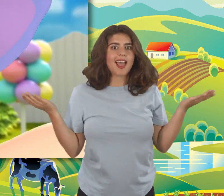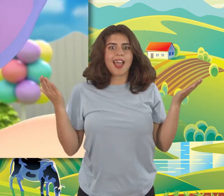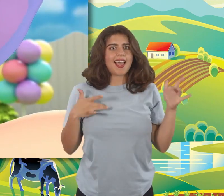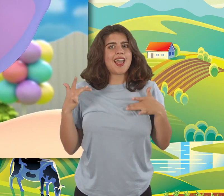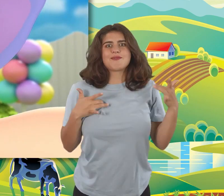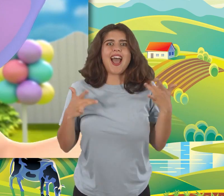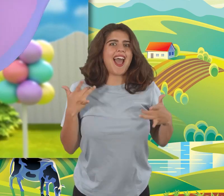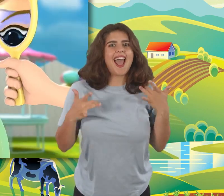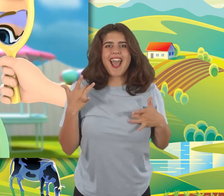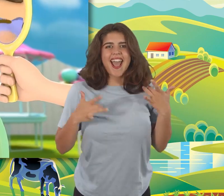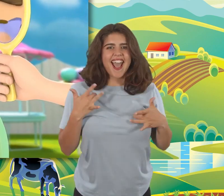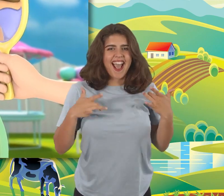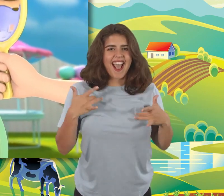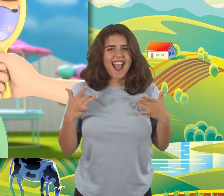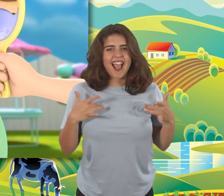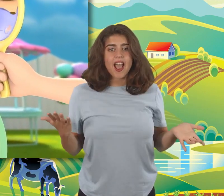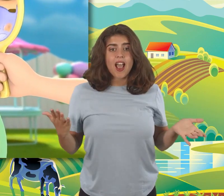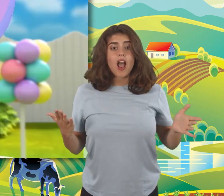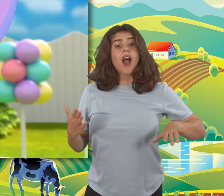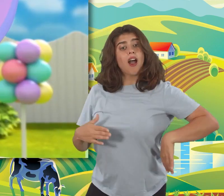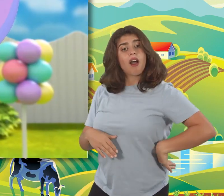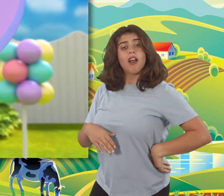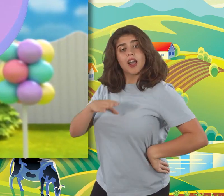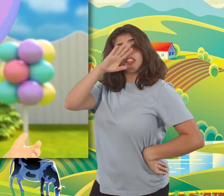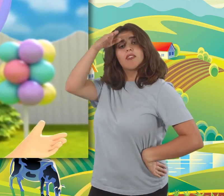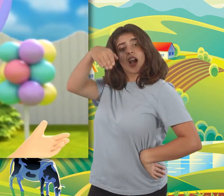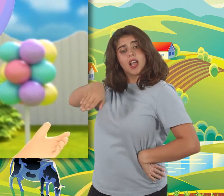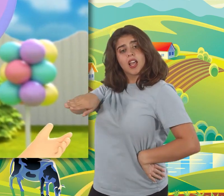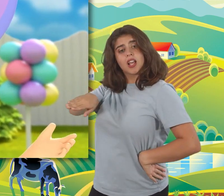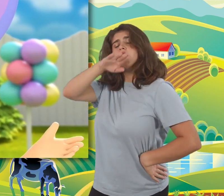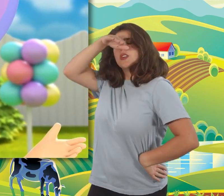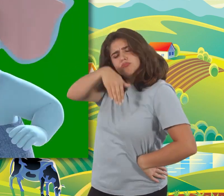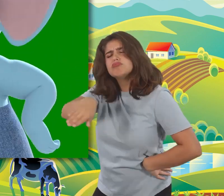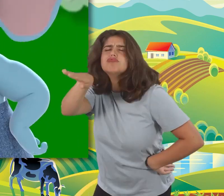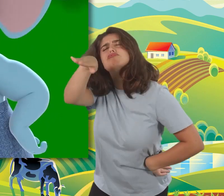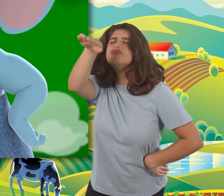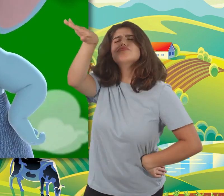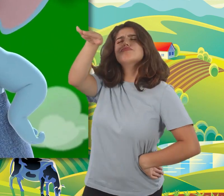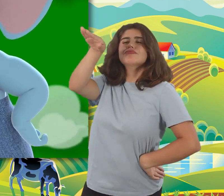don't think I can wait. I'm an elephant.